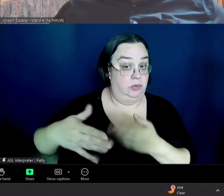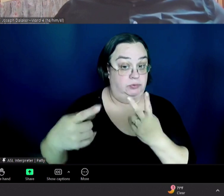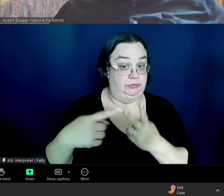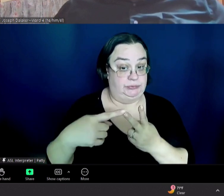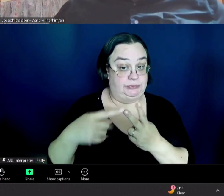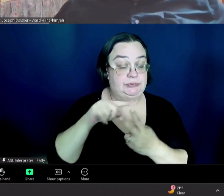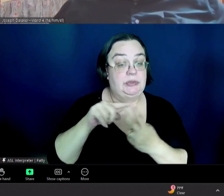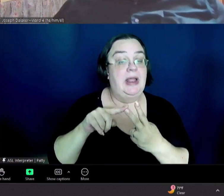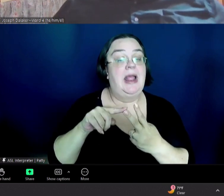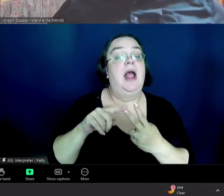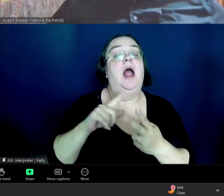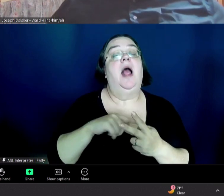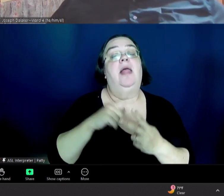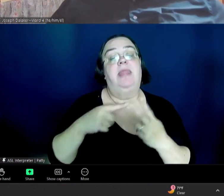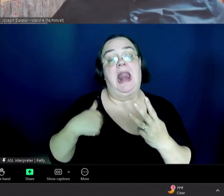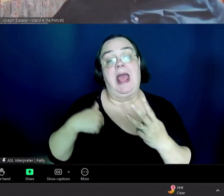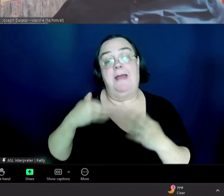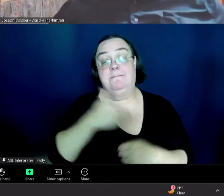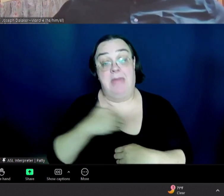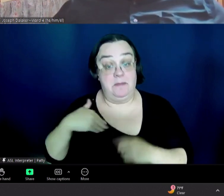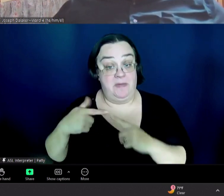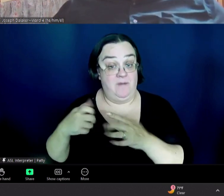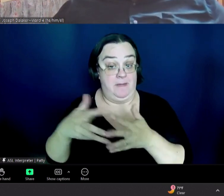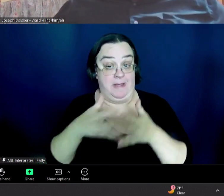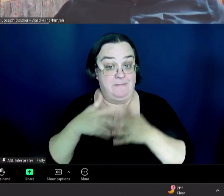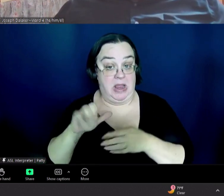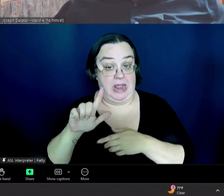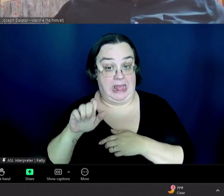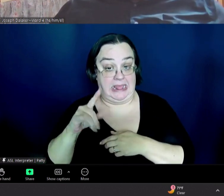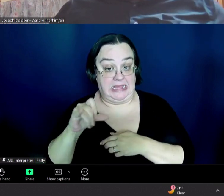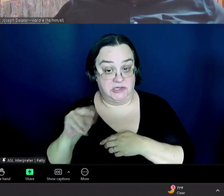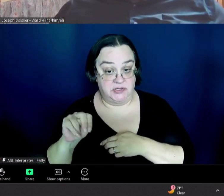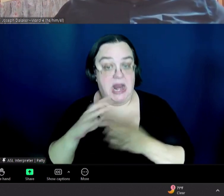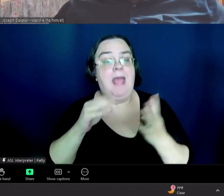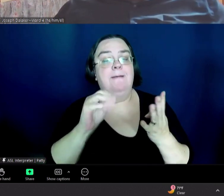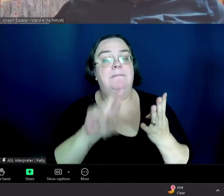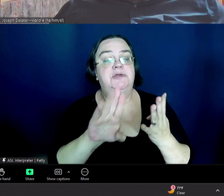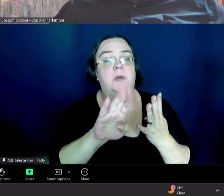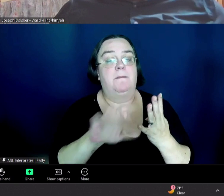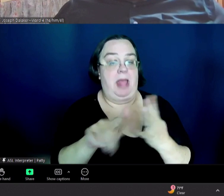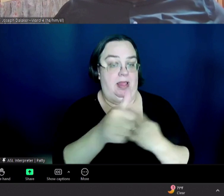then a member from the American Legion and Mr. Bell himself.